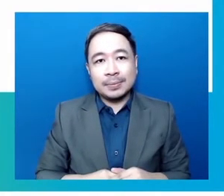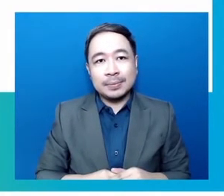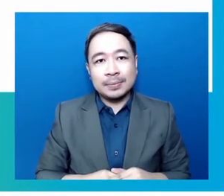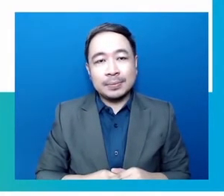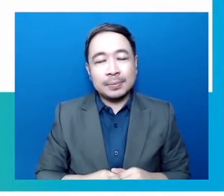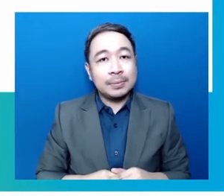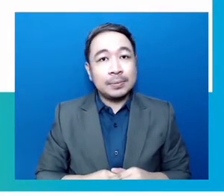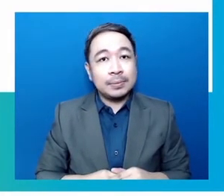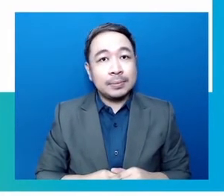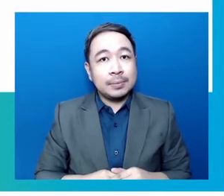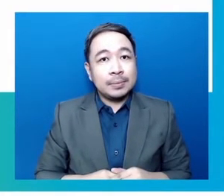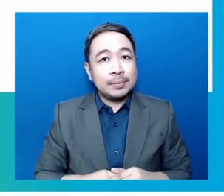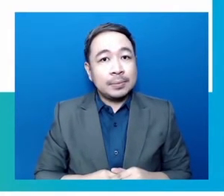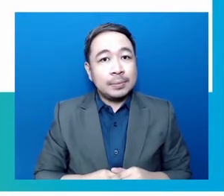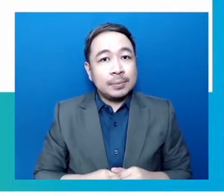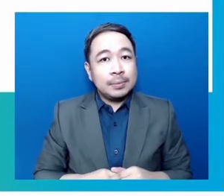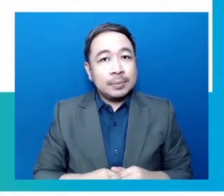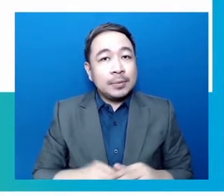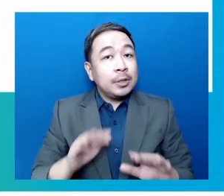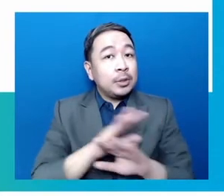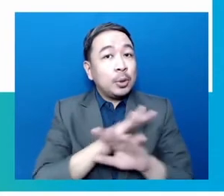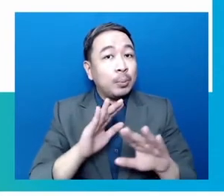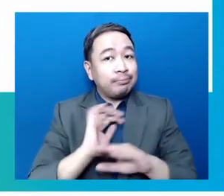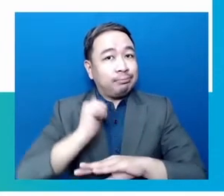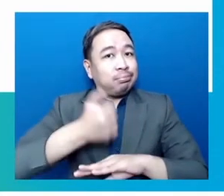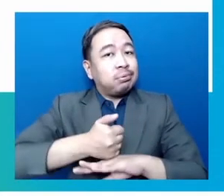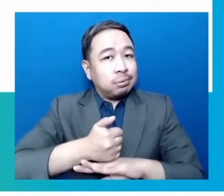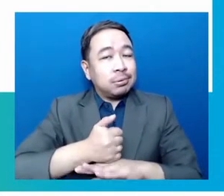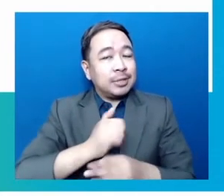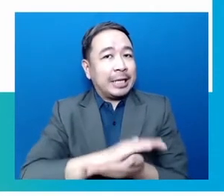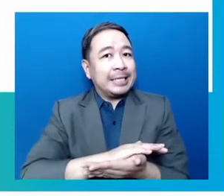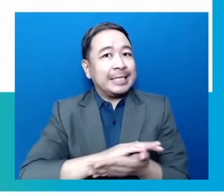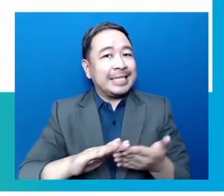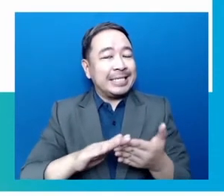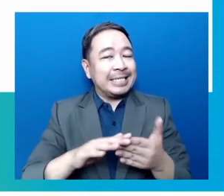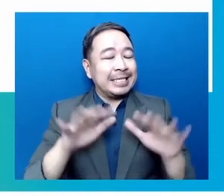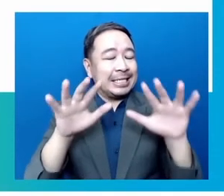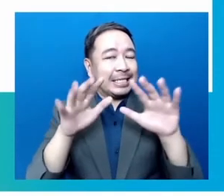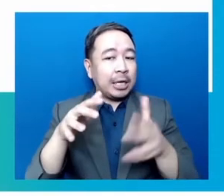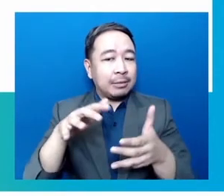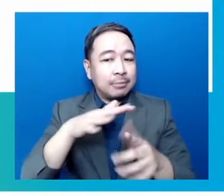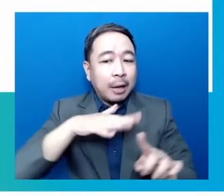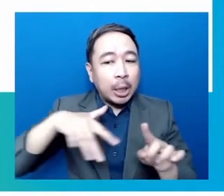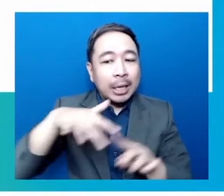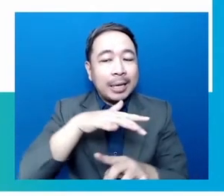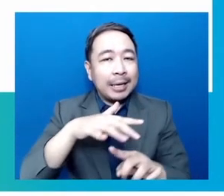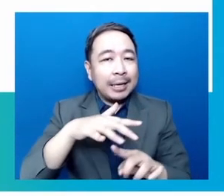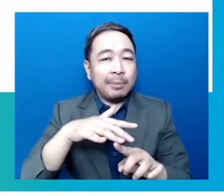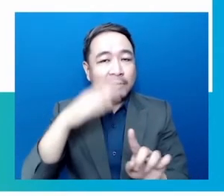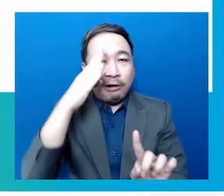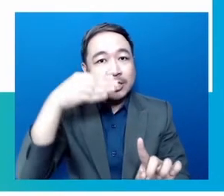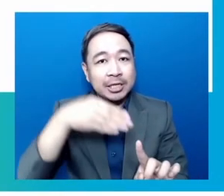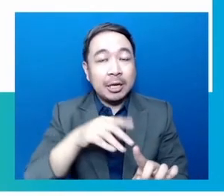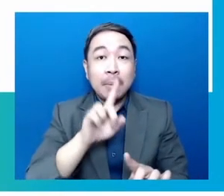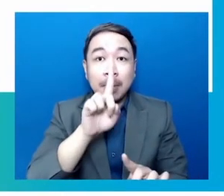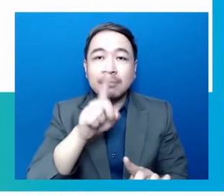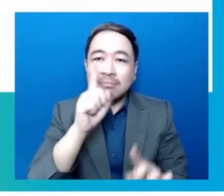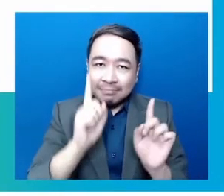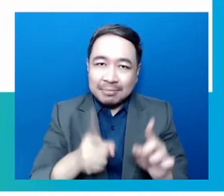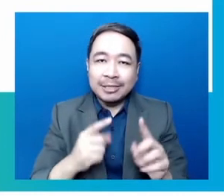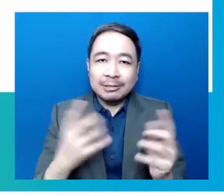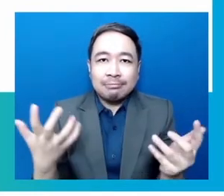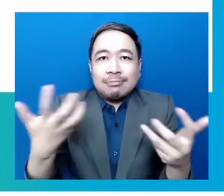Do not just set a clean or a climate agenda, but rather strictly align with a 1.5 degrees Celsius Paris